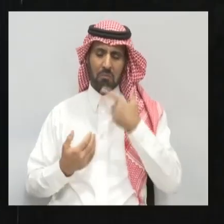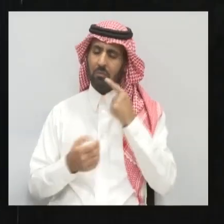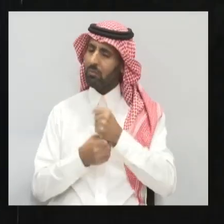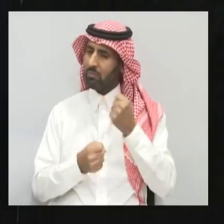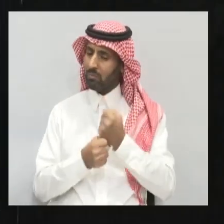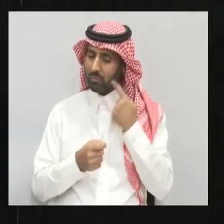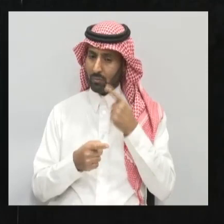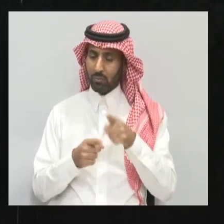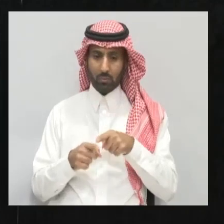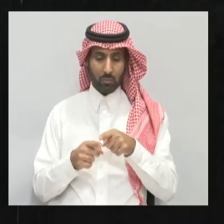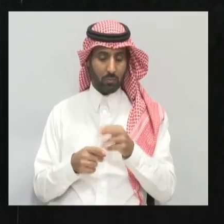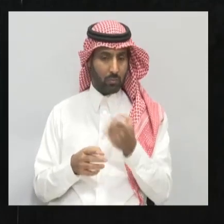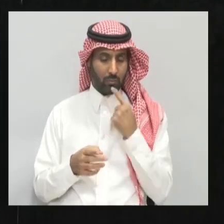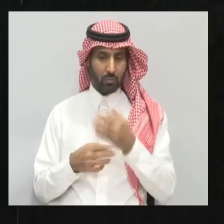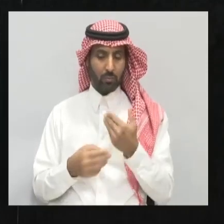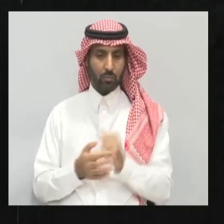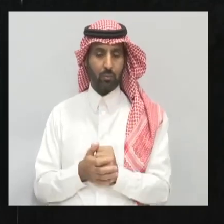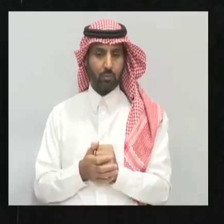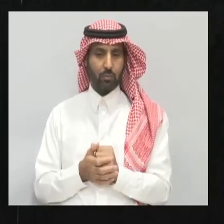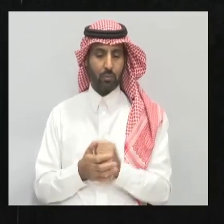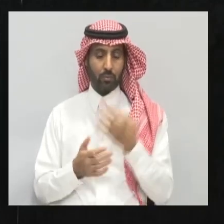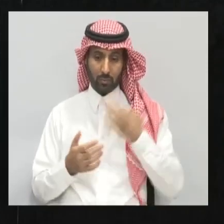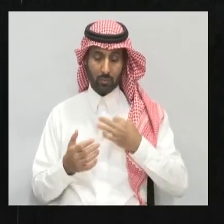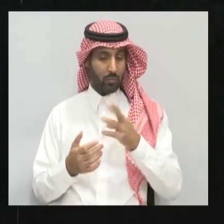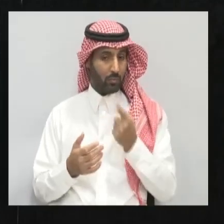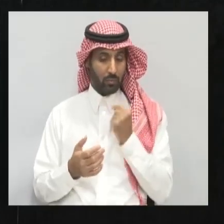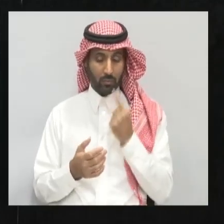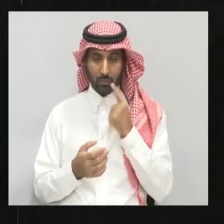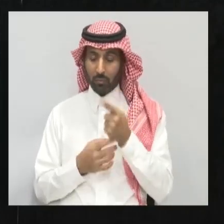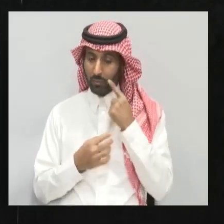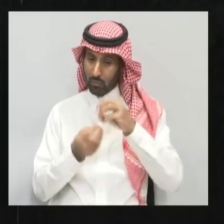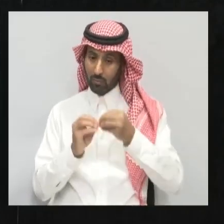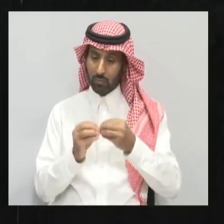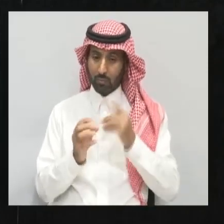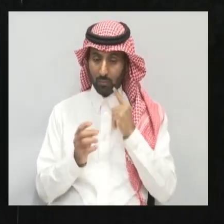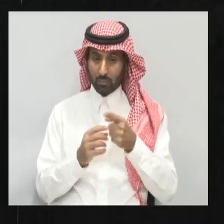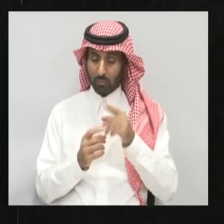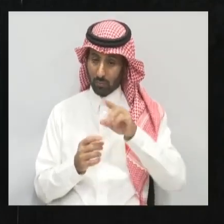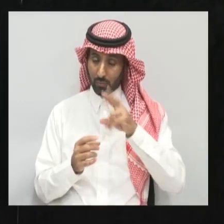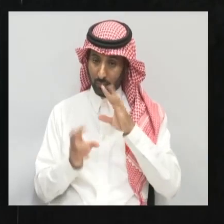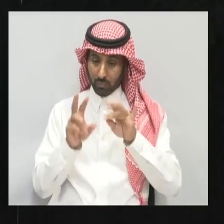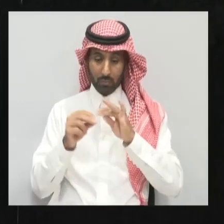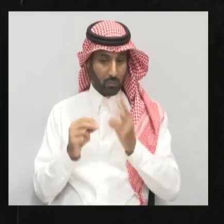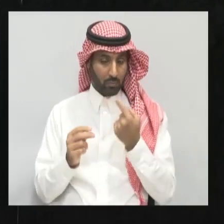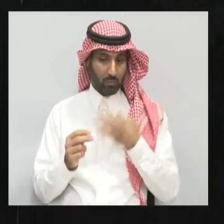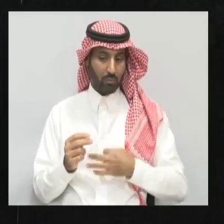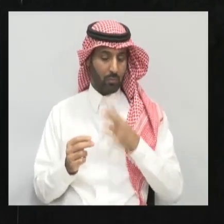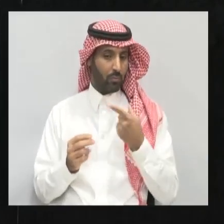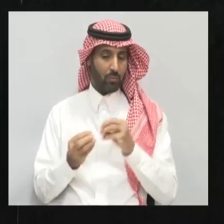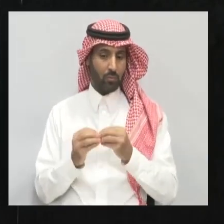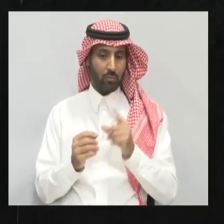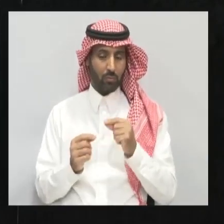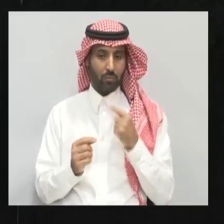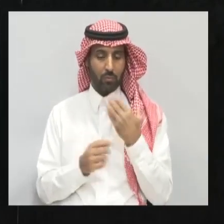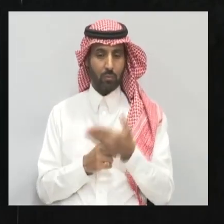a formal, like wearing thobe? And also, what is your favorite color? So when you choose your clothes, what is your